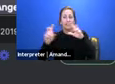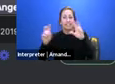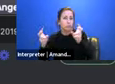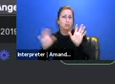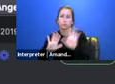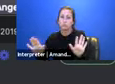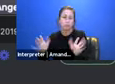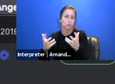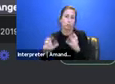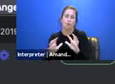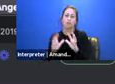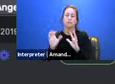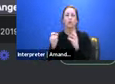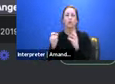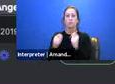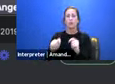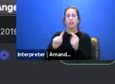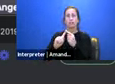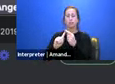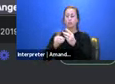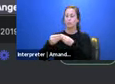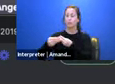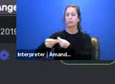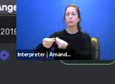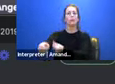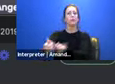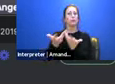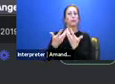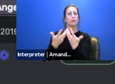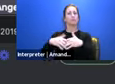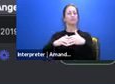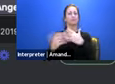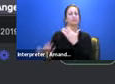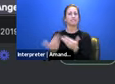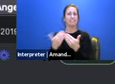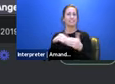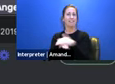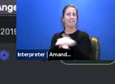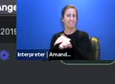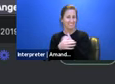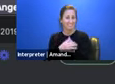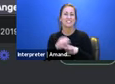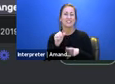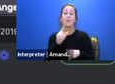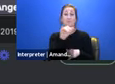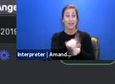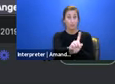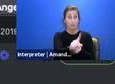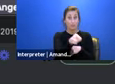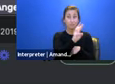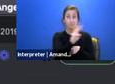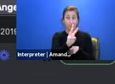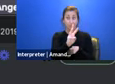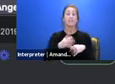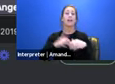up until I've ironed out all of those little nuances, I want to make sure that y'all have access to it. So this is where the dashboard will live on the website. And